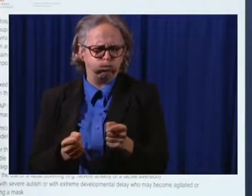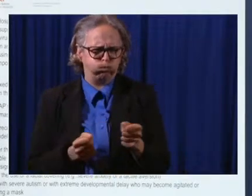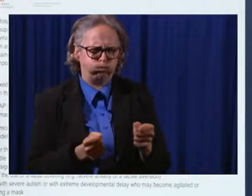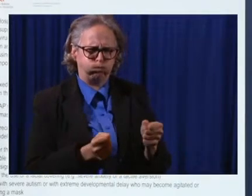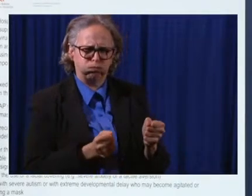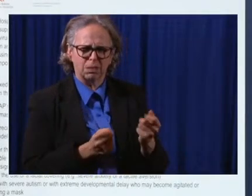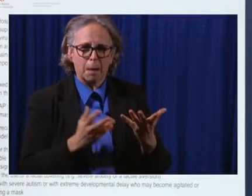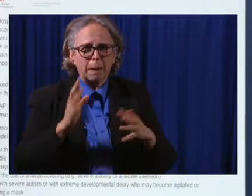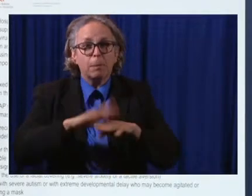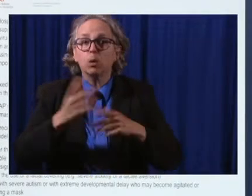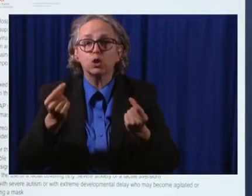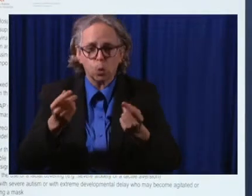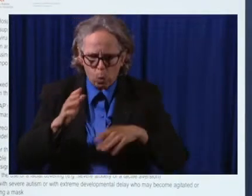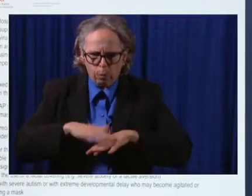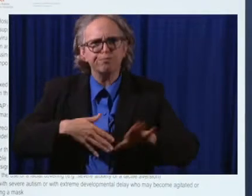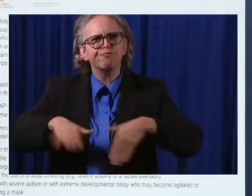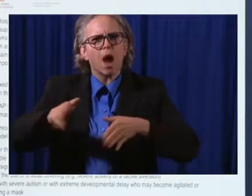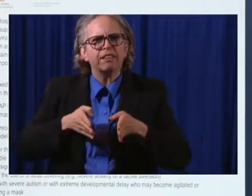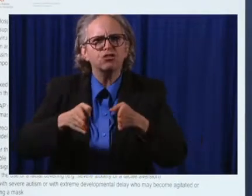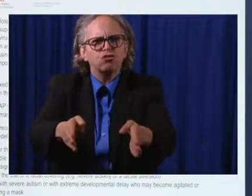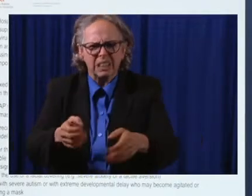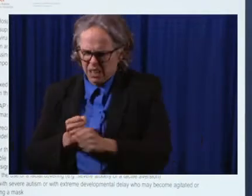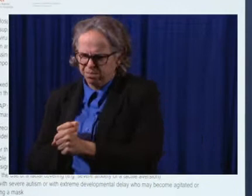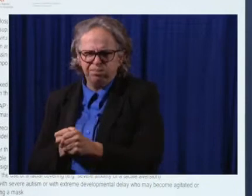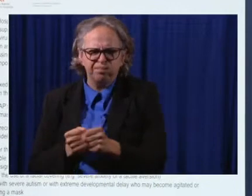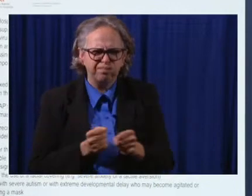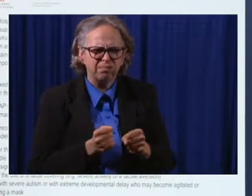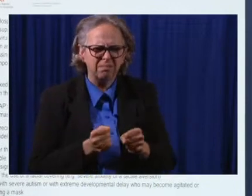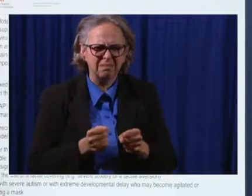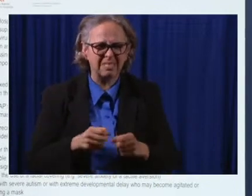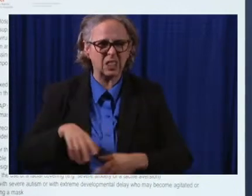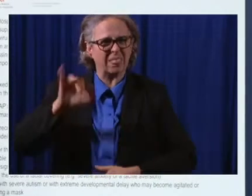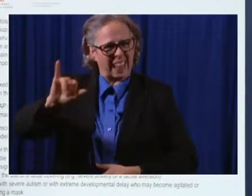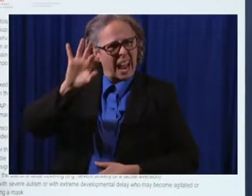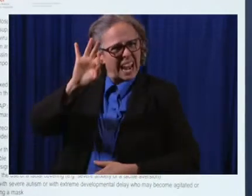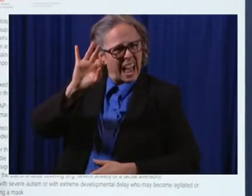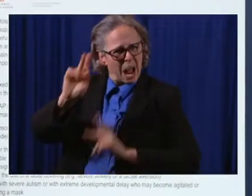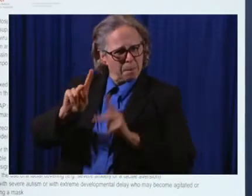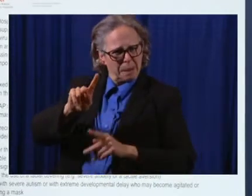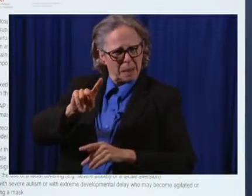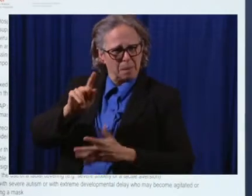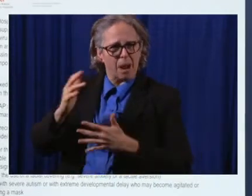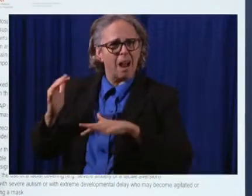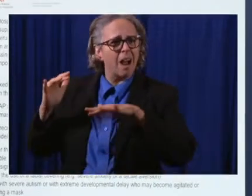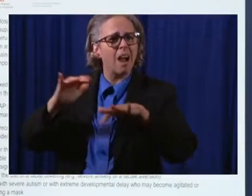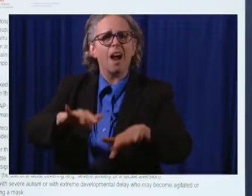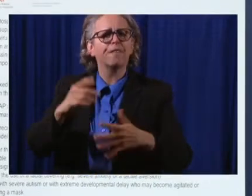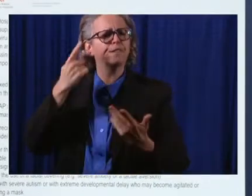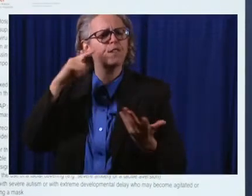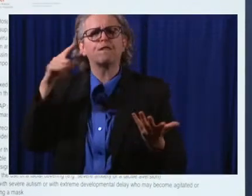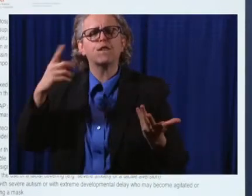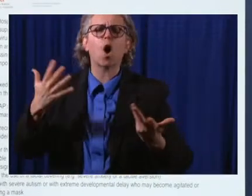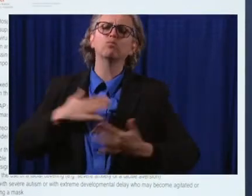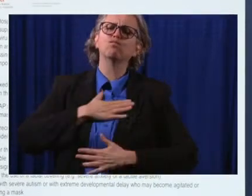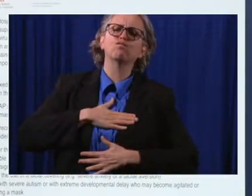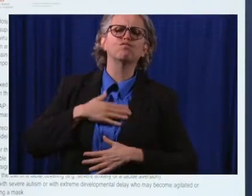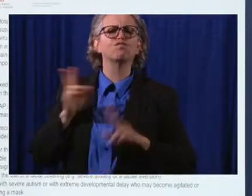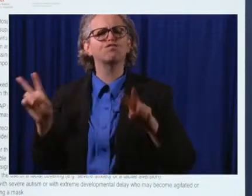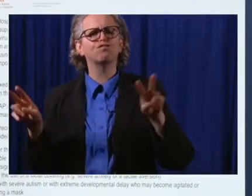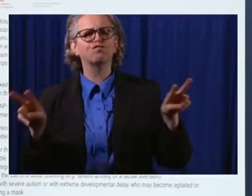morning. 9 people who went to the Oregon District to enjoy a night out never came